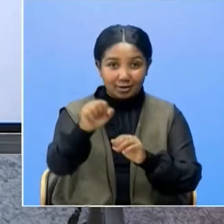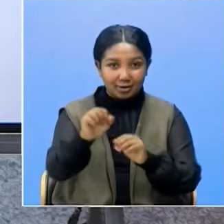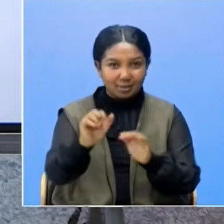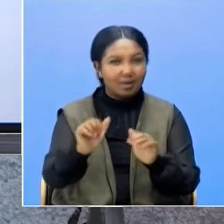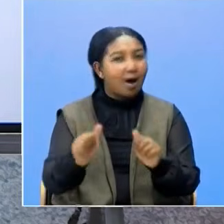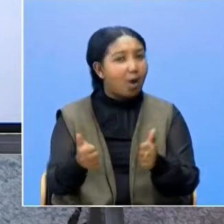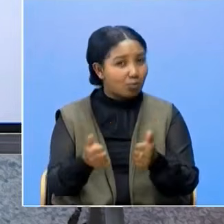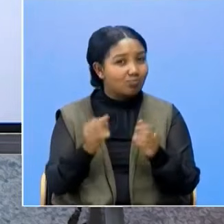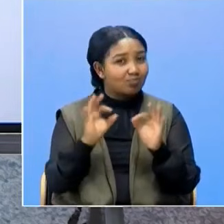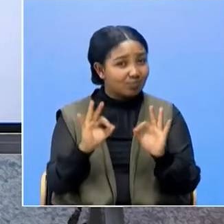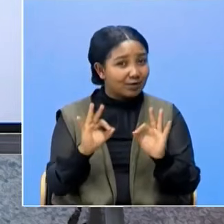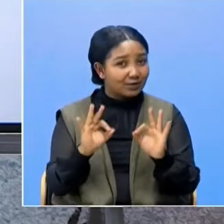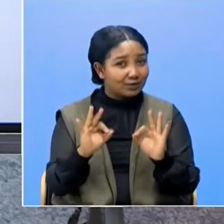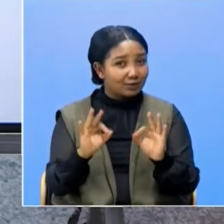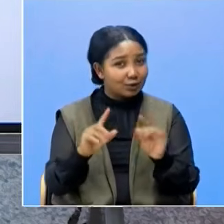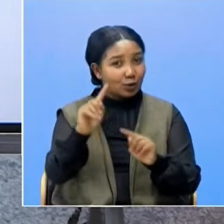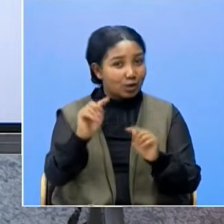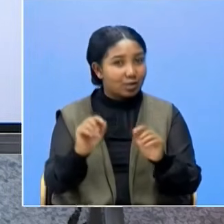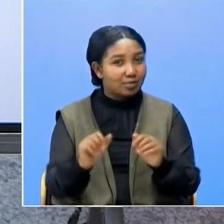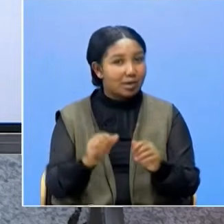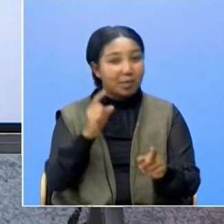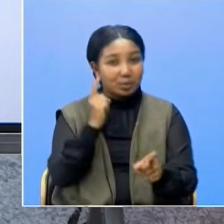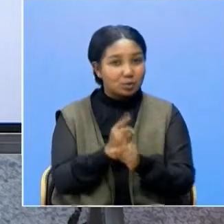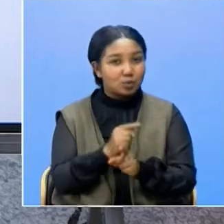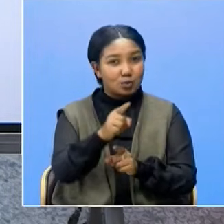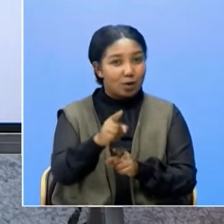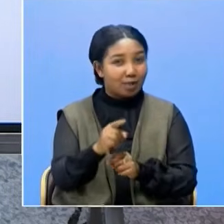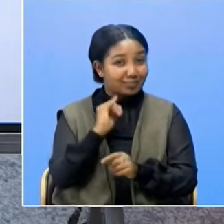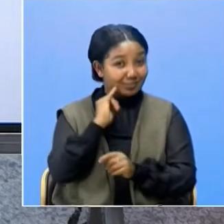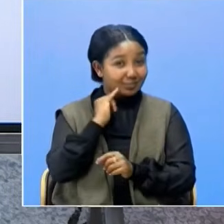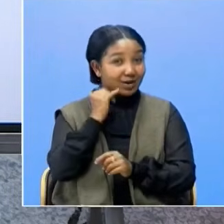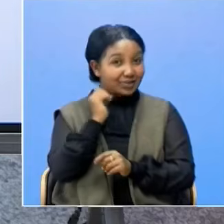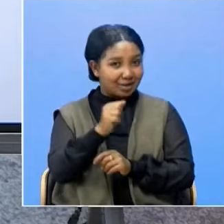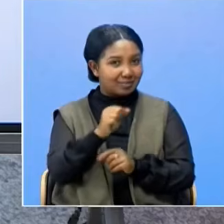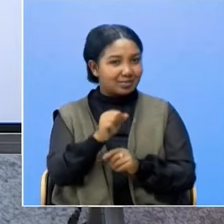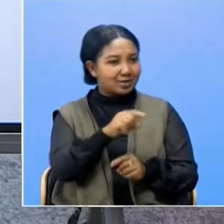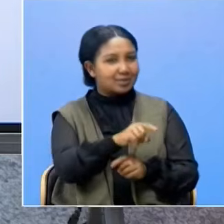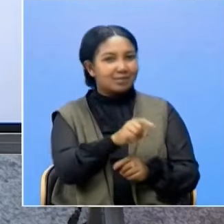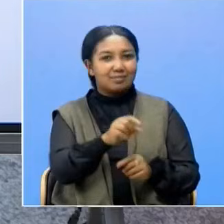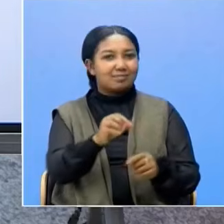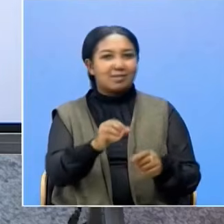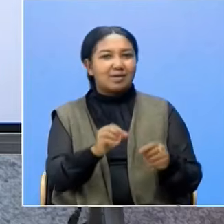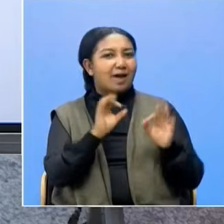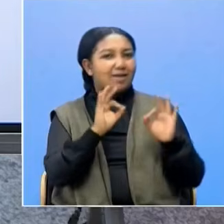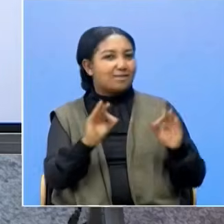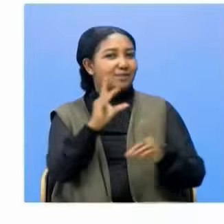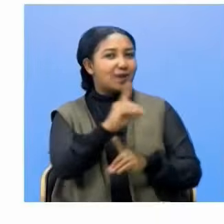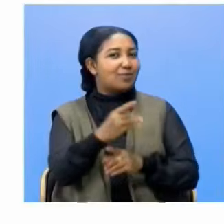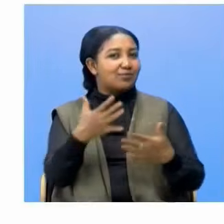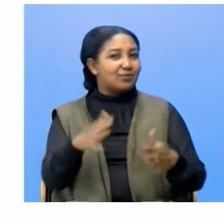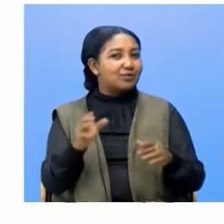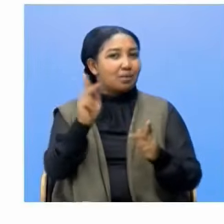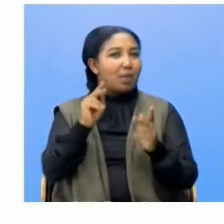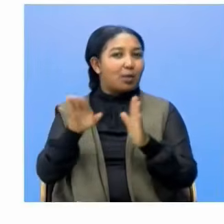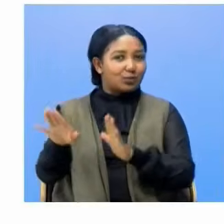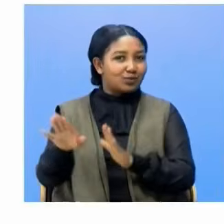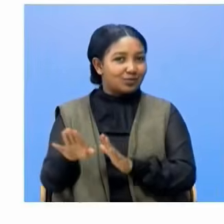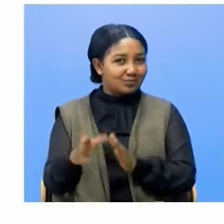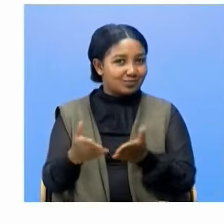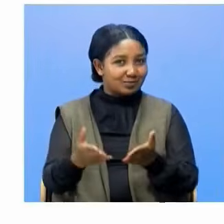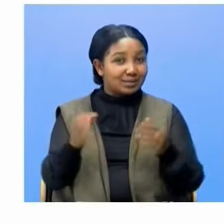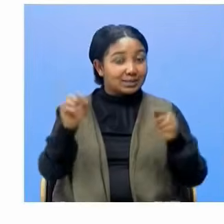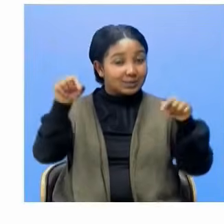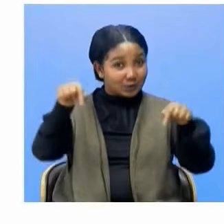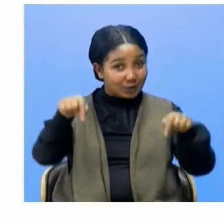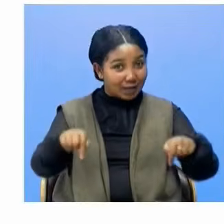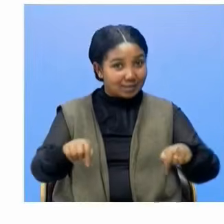was his day? I'm sure you are jealous, yes? He had a wonderful time, right? Okay. Since our